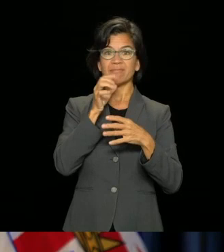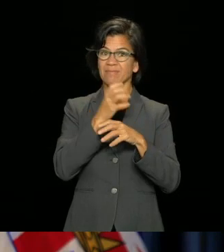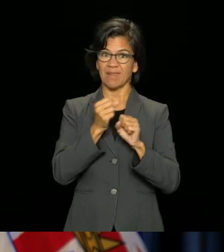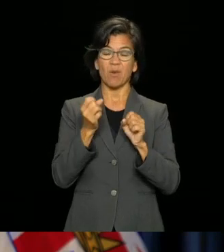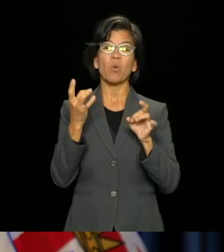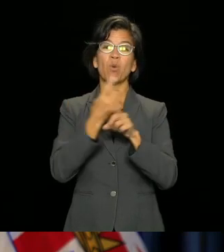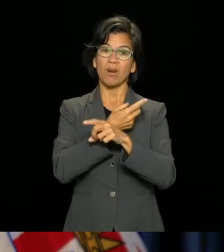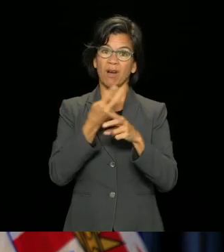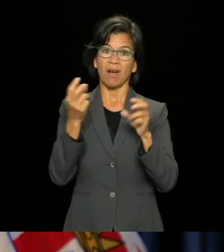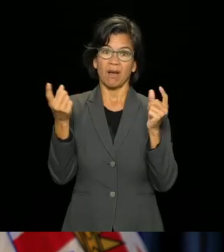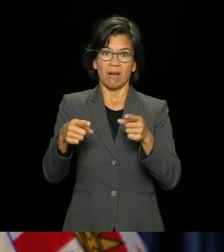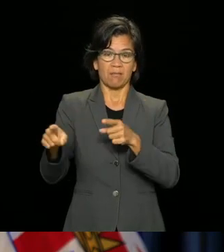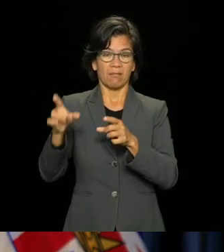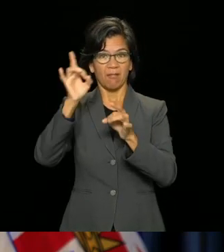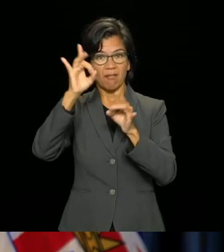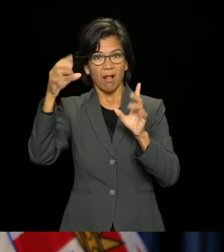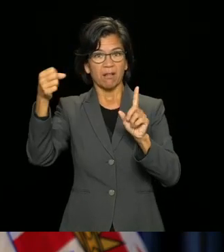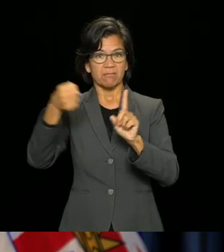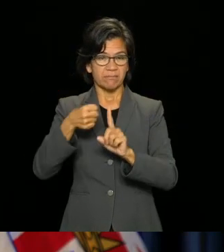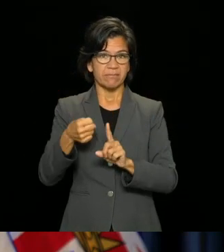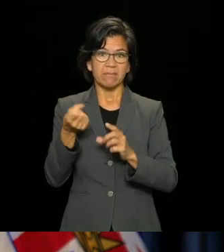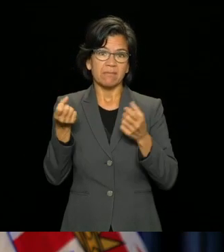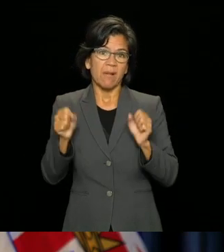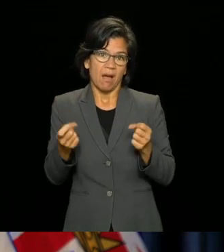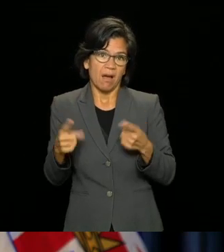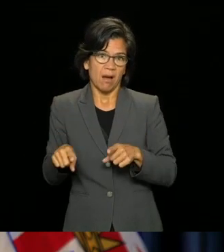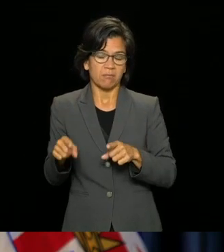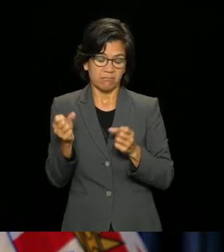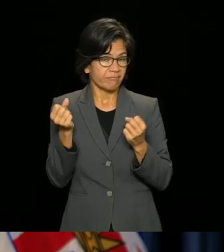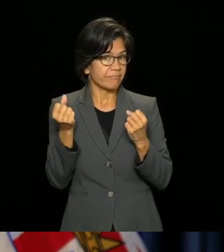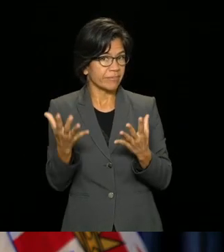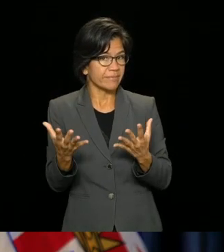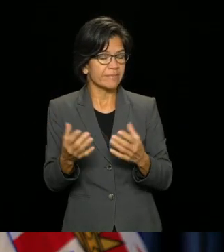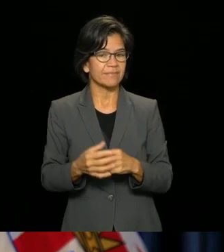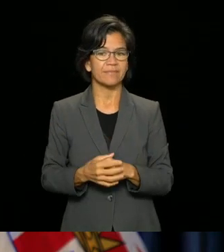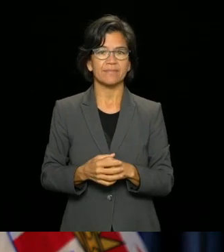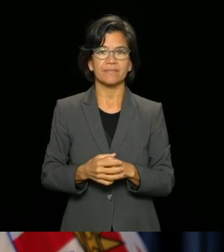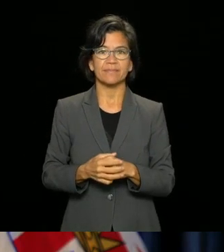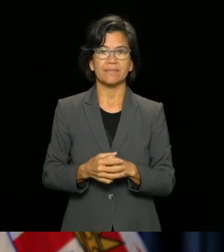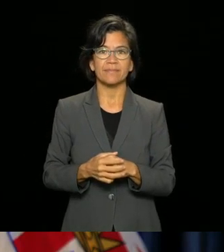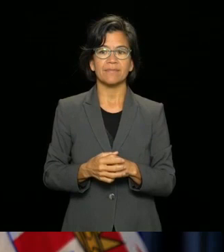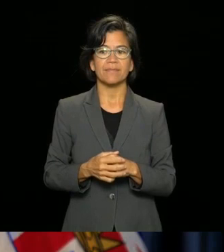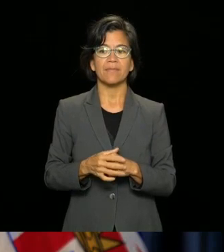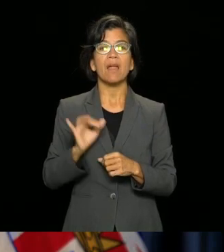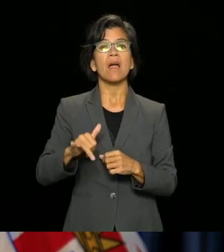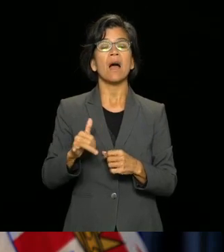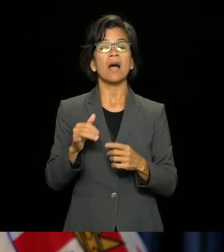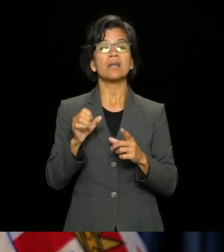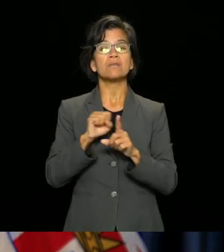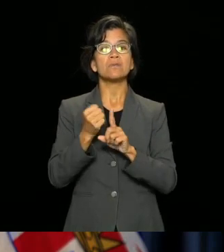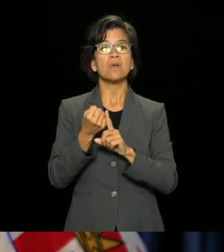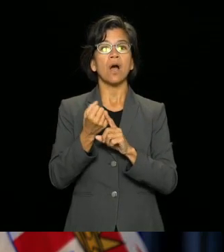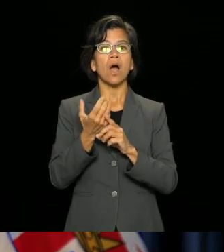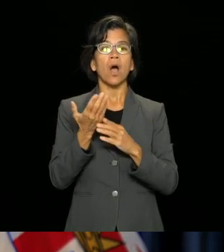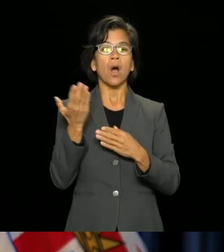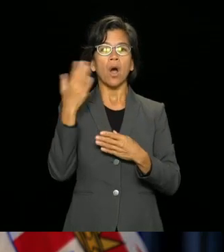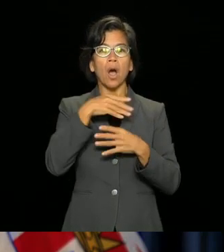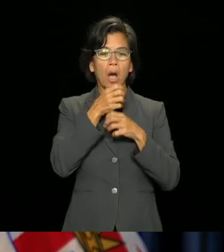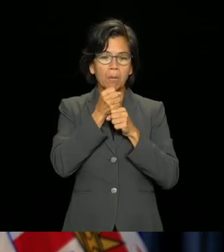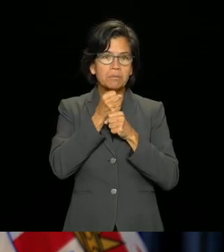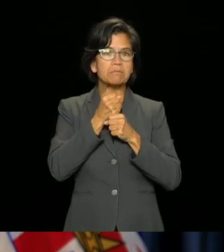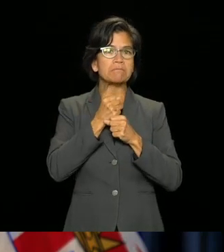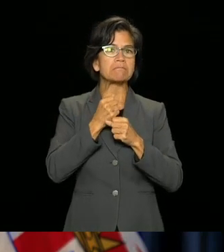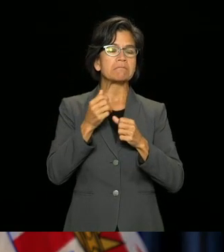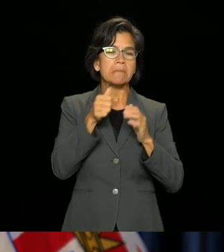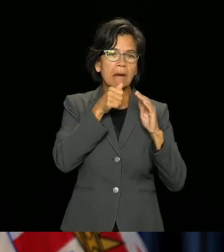now they are even more afraid of violence and abuse. But sexual abuse and violence is not a private matter to